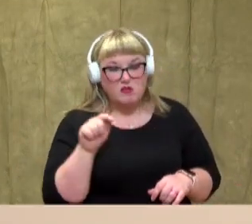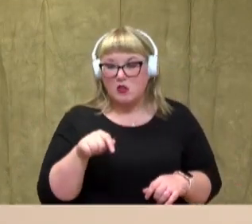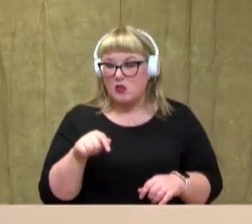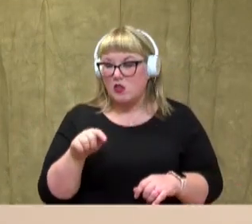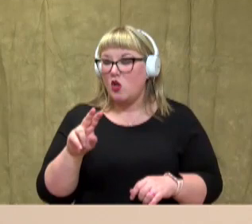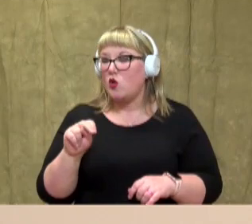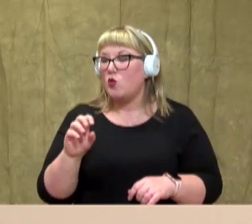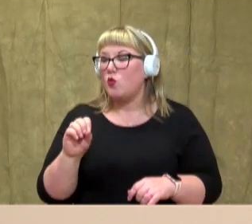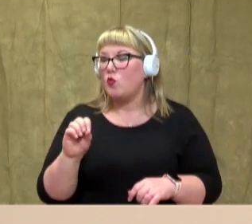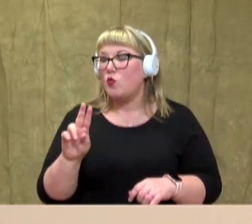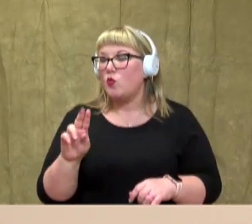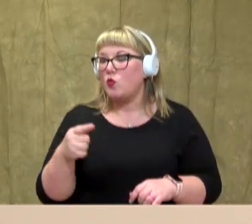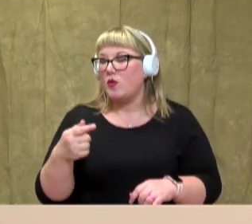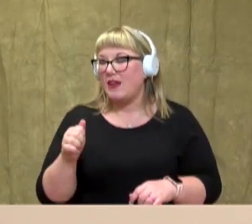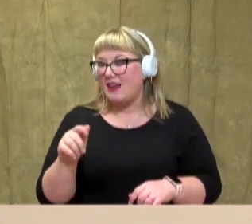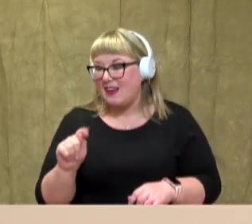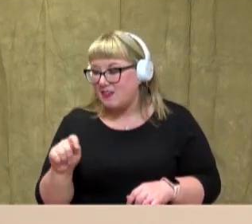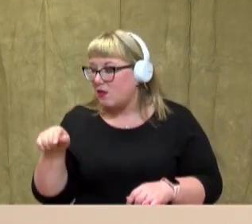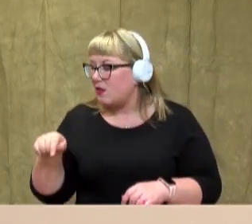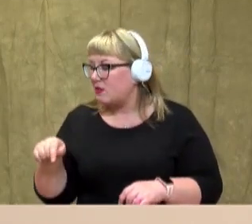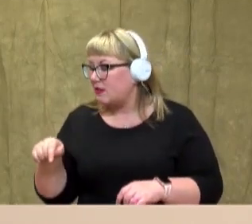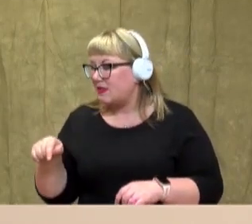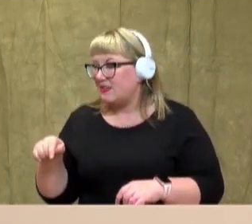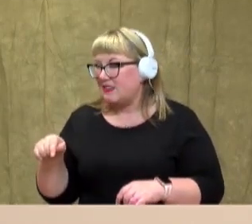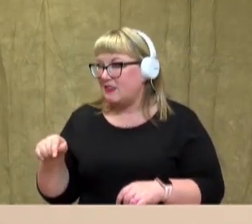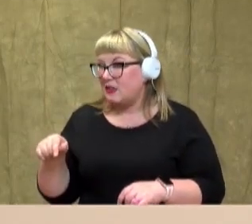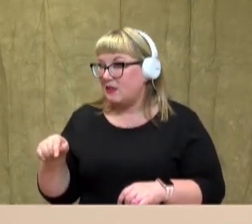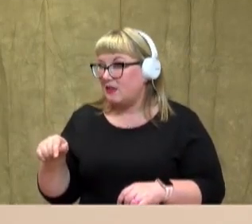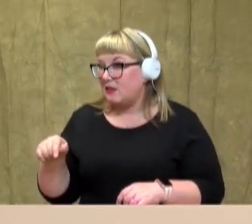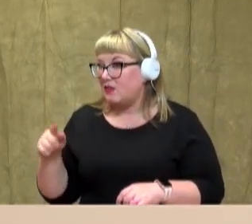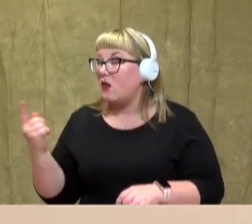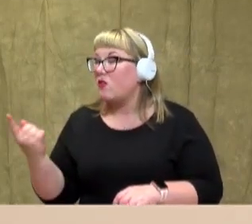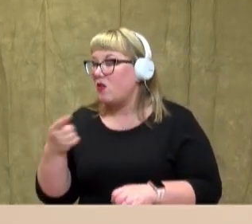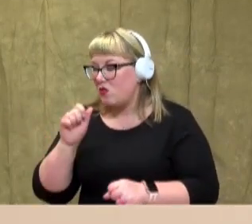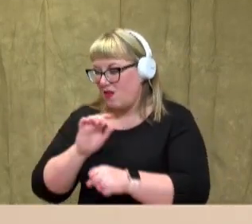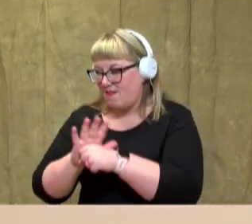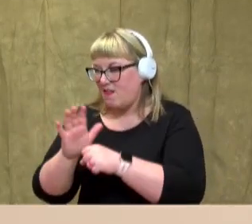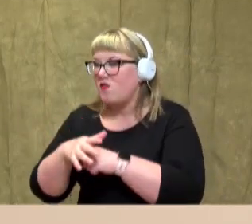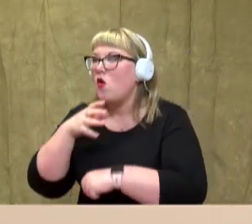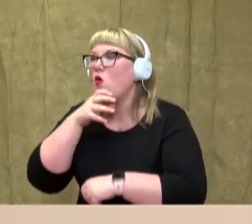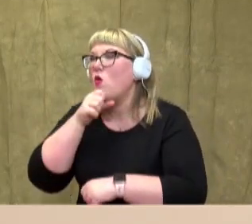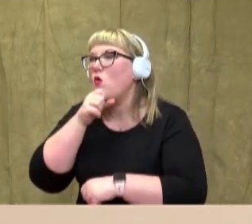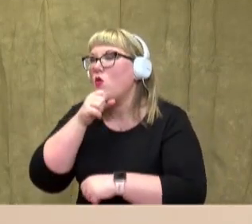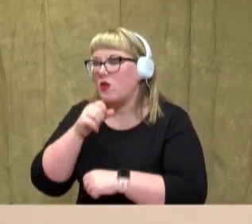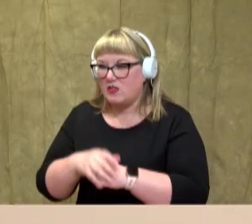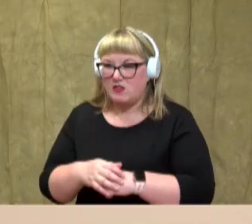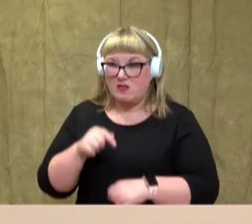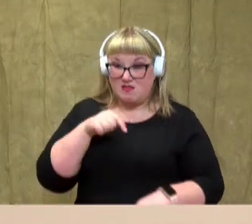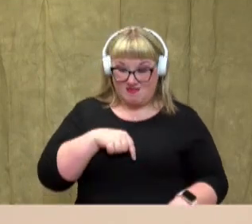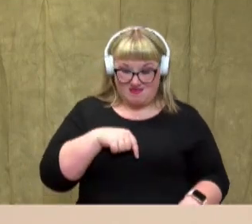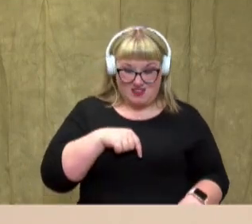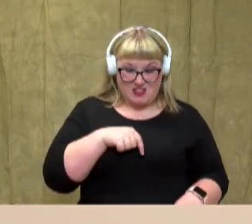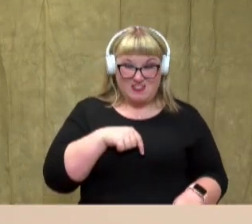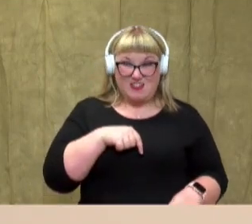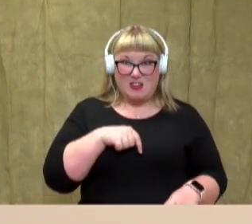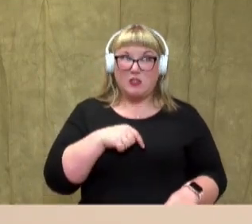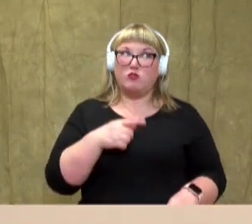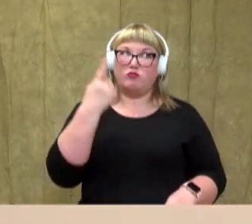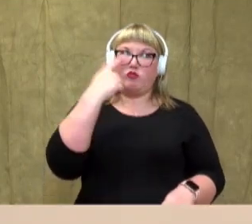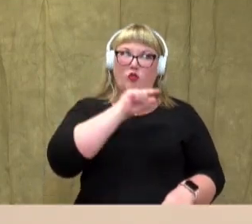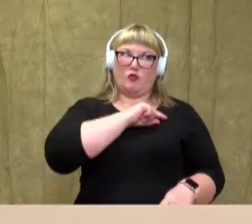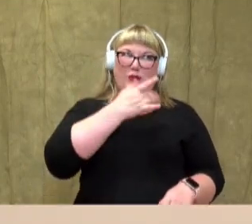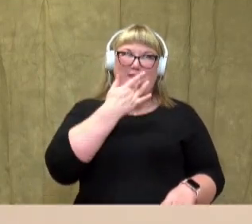for nougat. This side swirl is always full of orange fluff. And this one is for George's